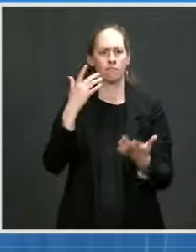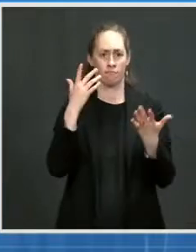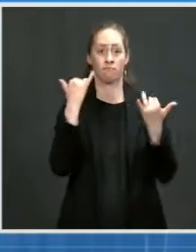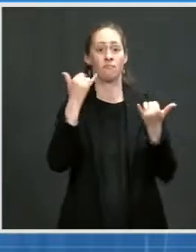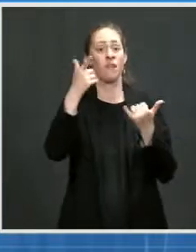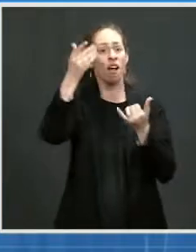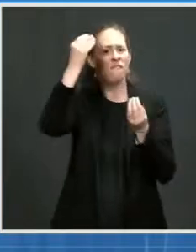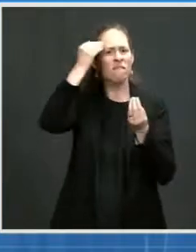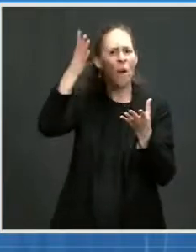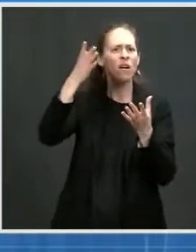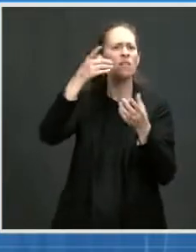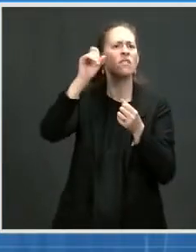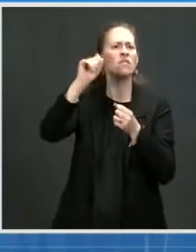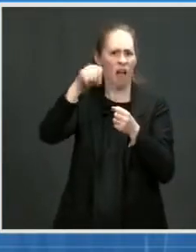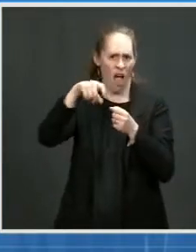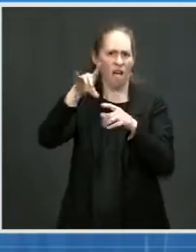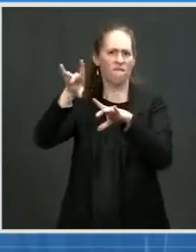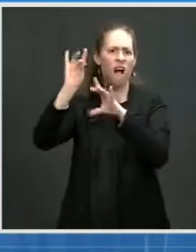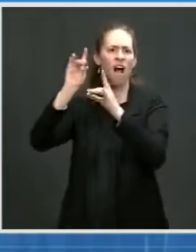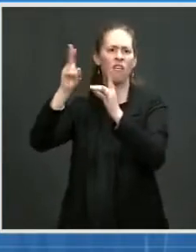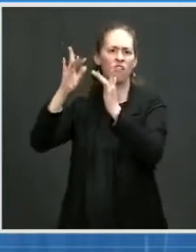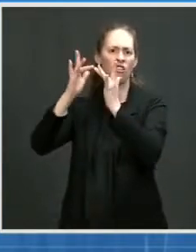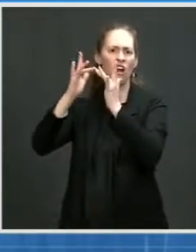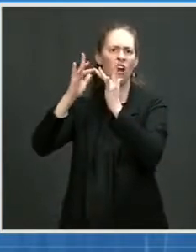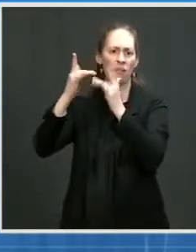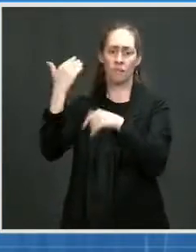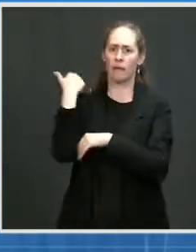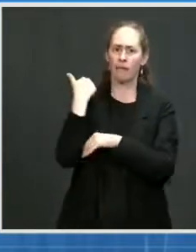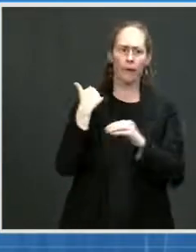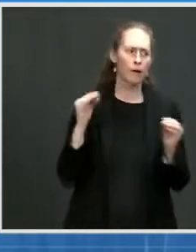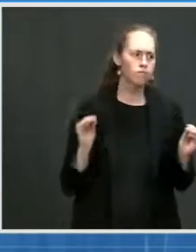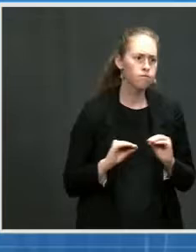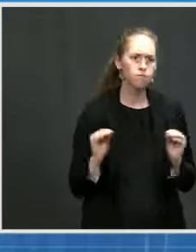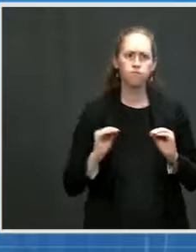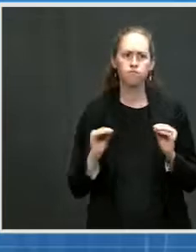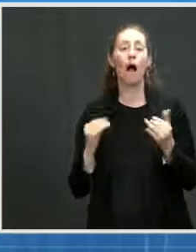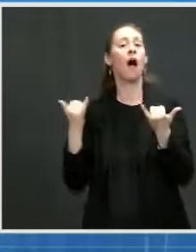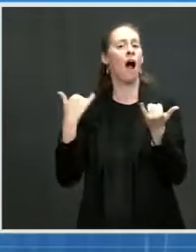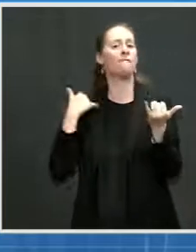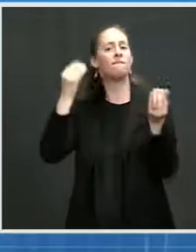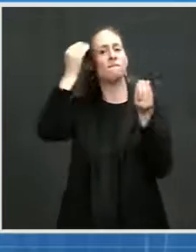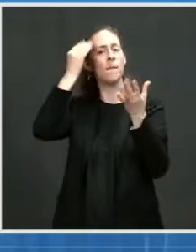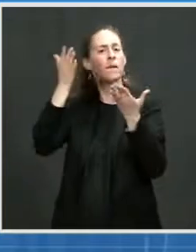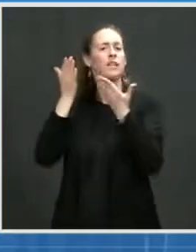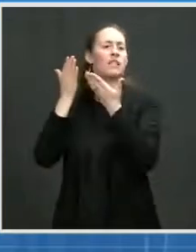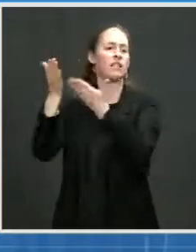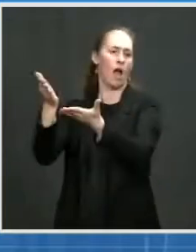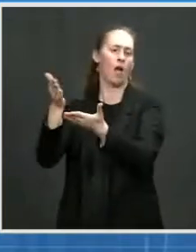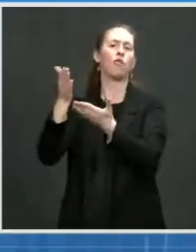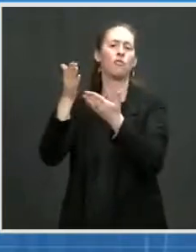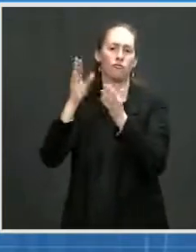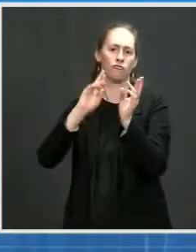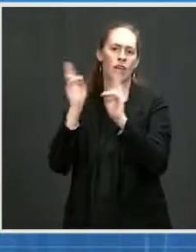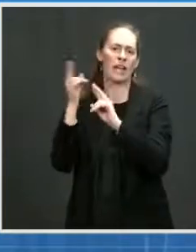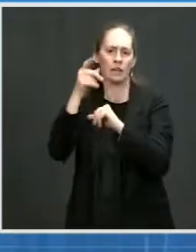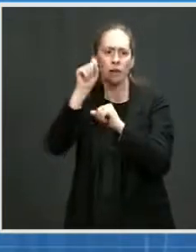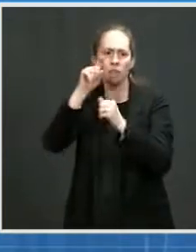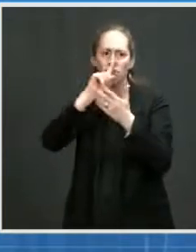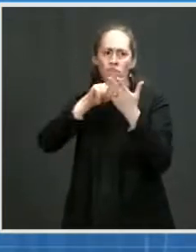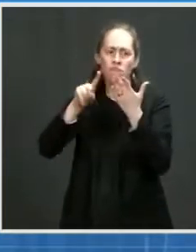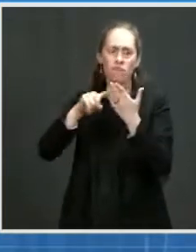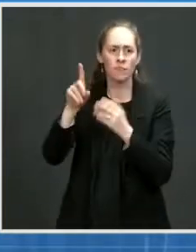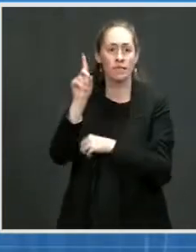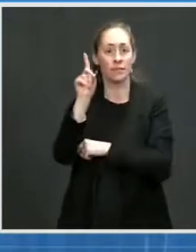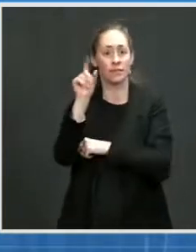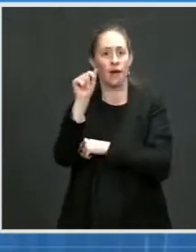that's up from the low 50s previously. And so this is an important milestone. And as data quality continues to improve, we